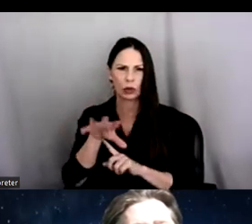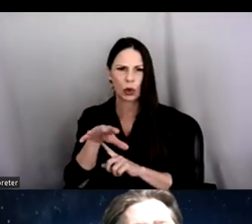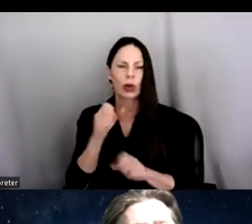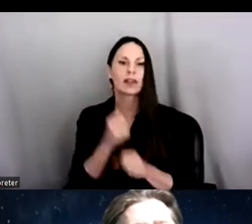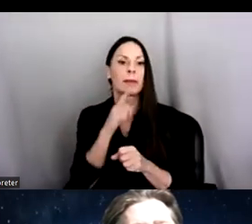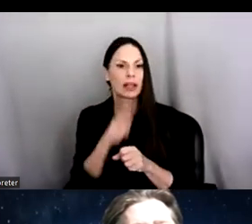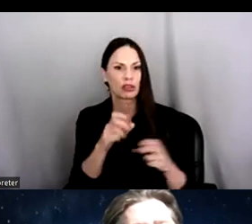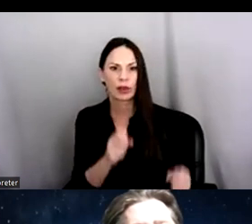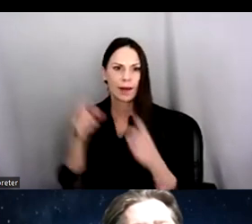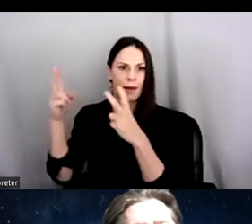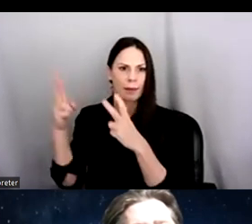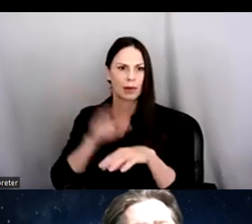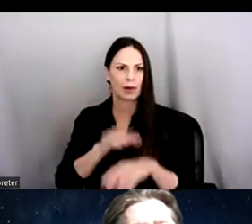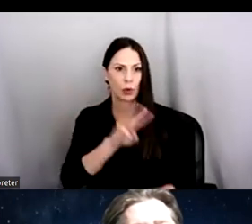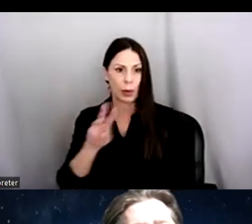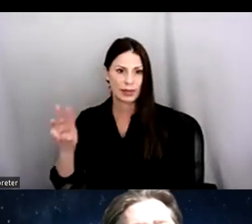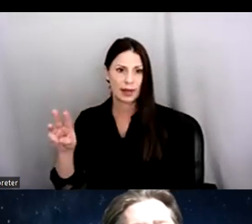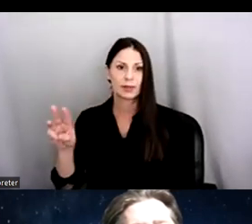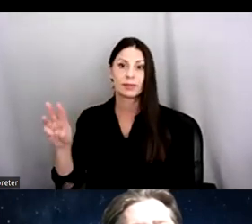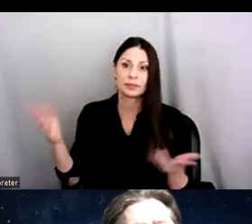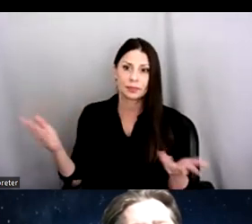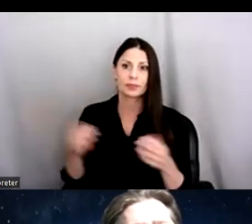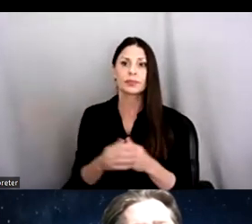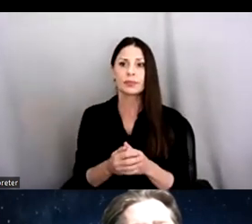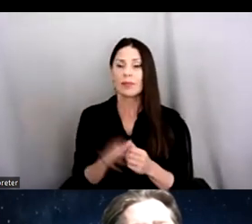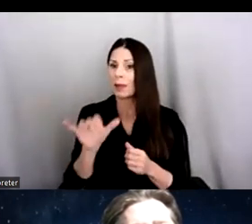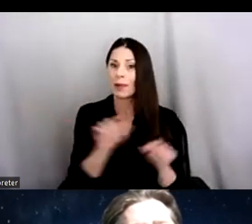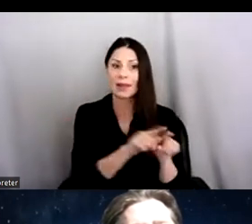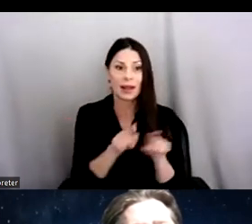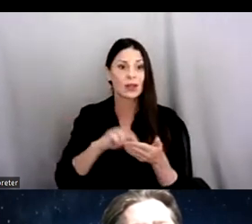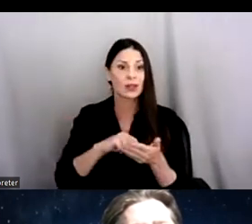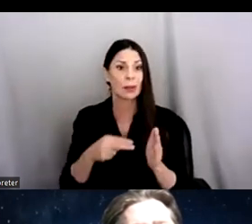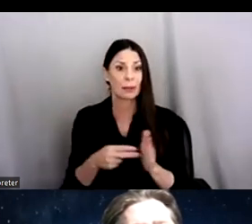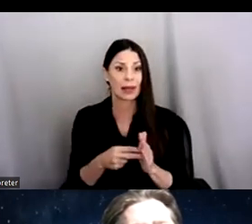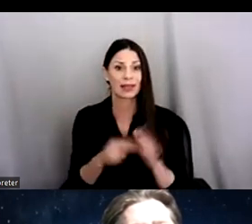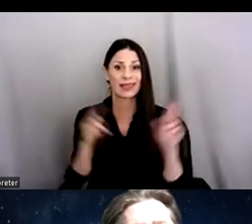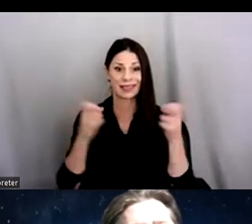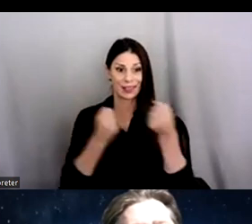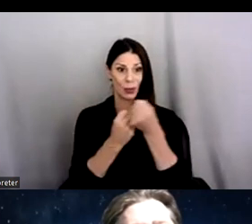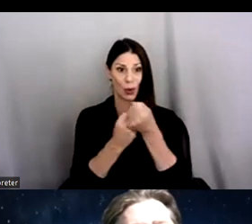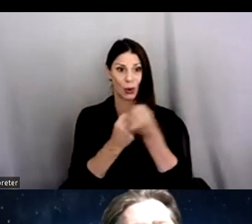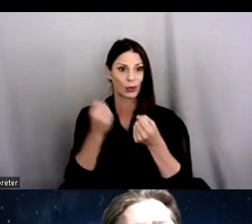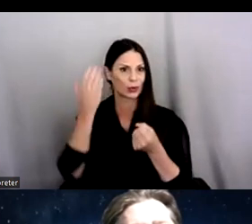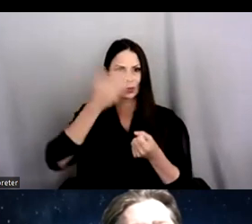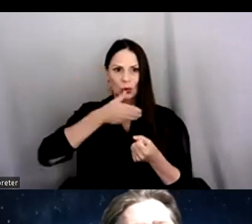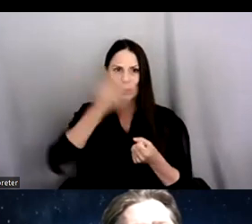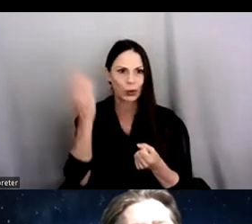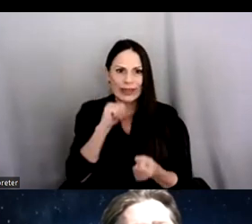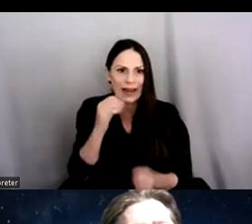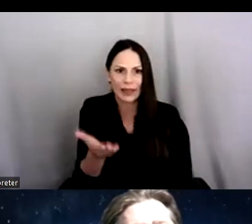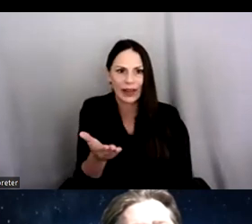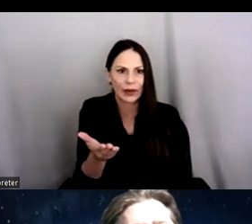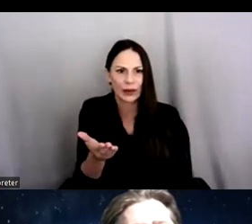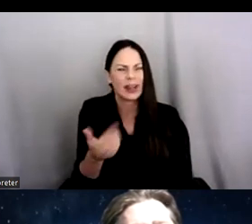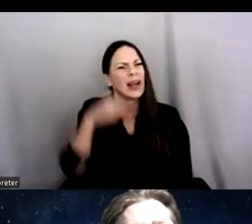the website. But that also means that the support factor isn't there, right? Like I remember when we were talking about the